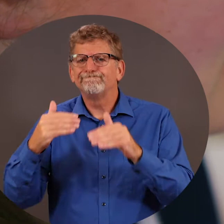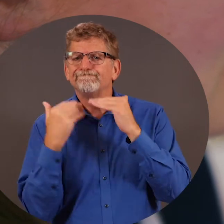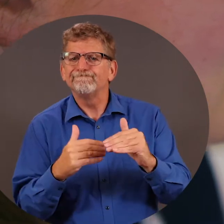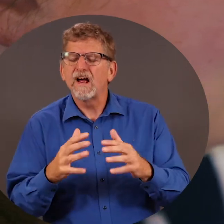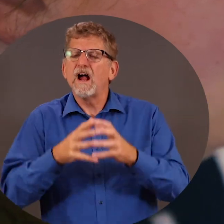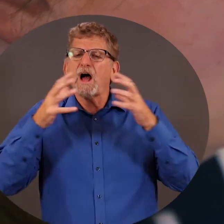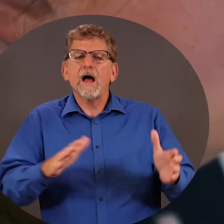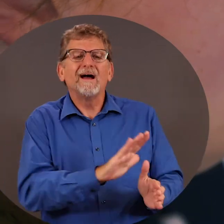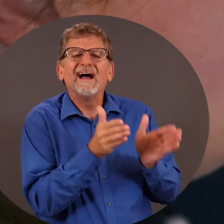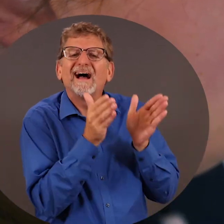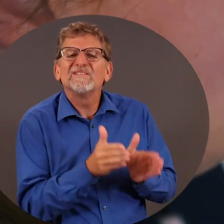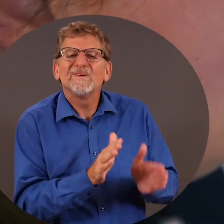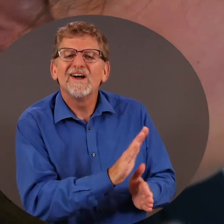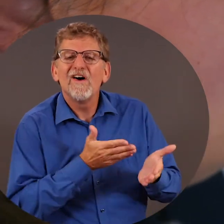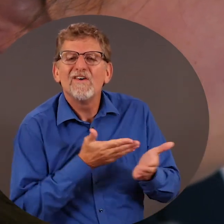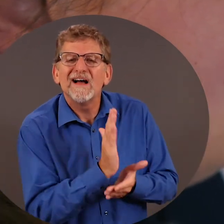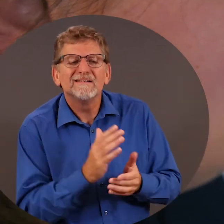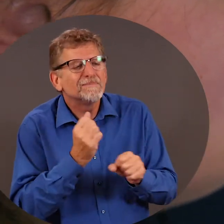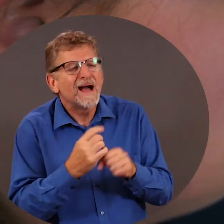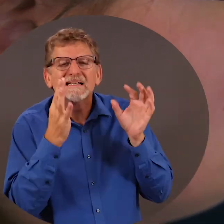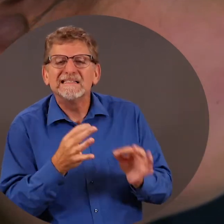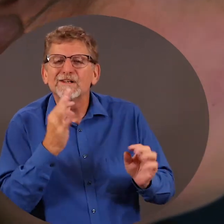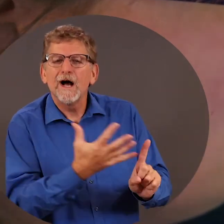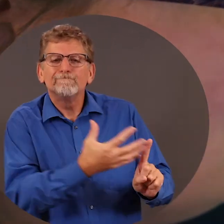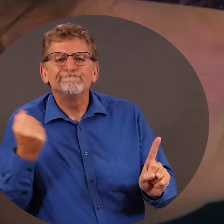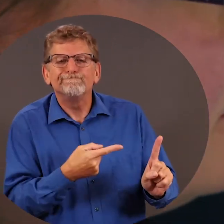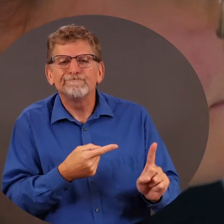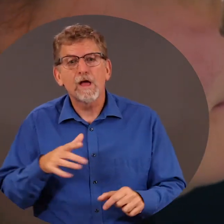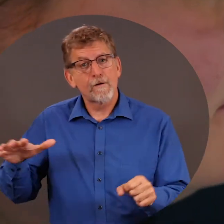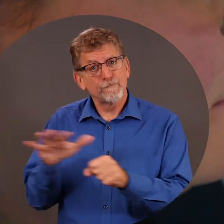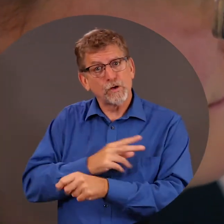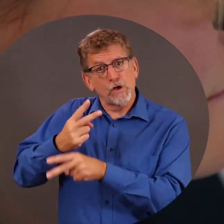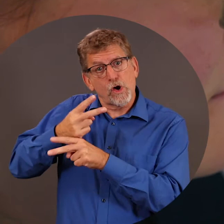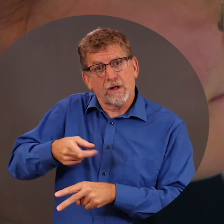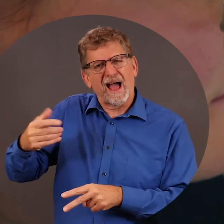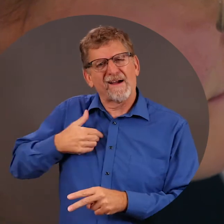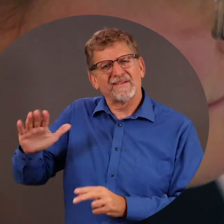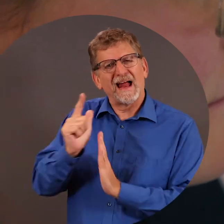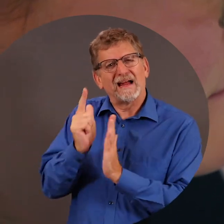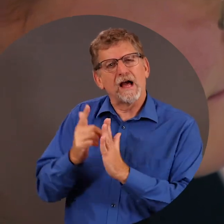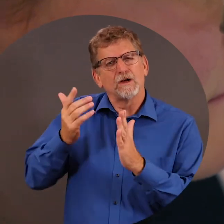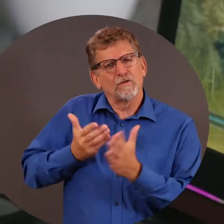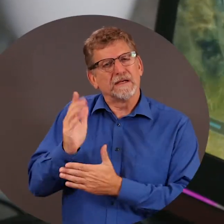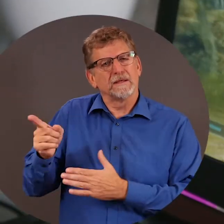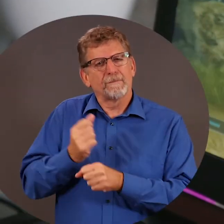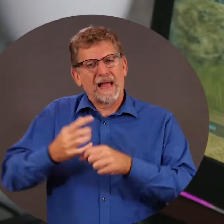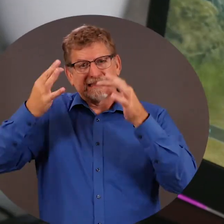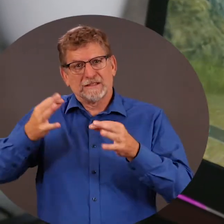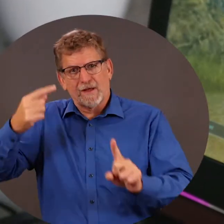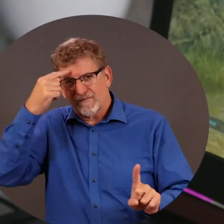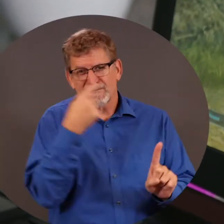Guardianship significantly restricts the rights of individuals to make their own decisions. A full guardian has the legal right to make decisions on behalf of the